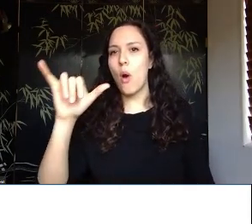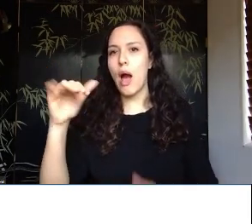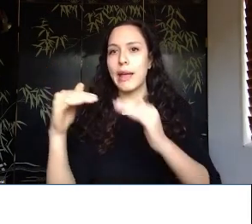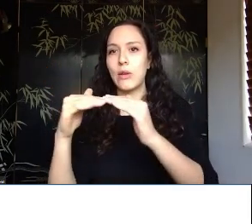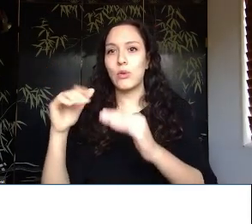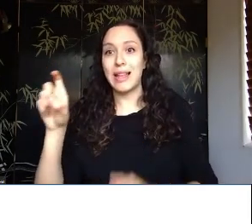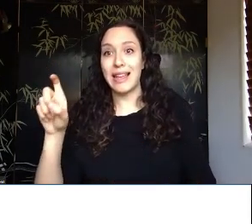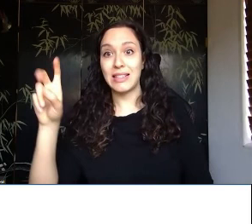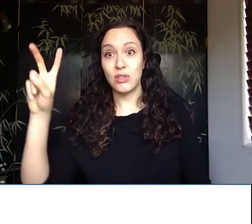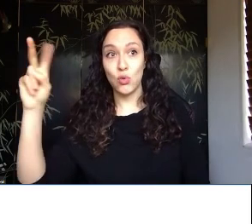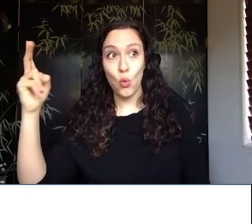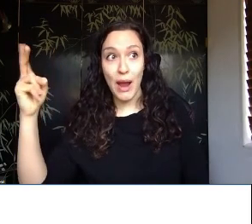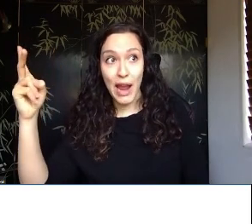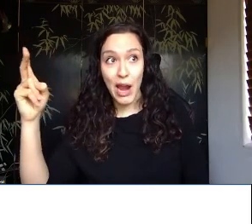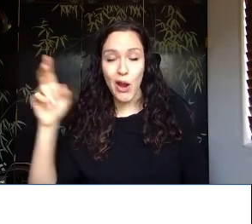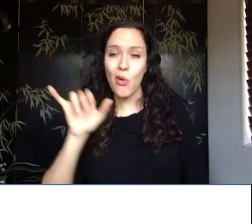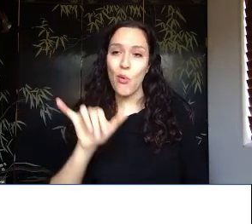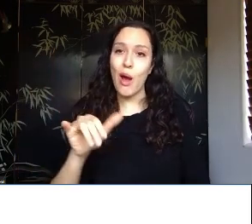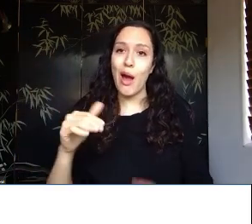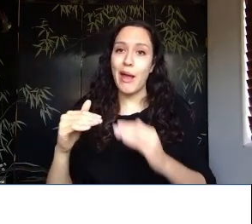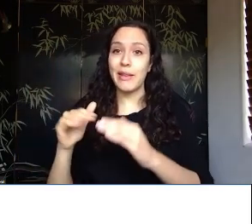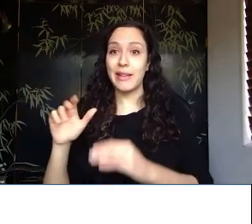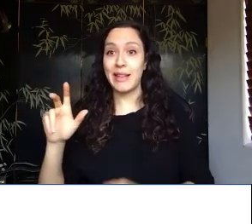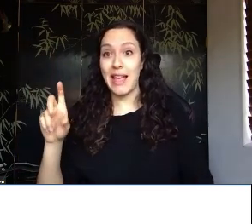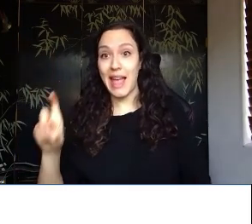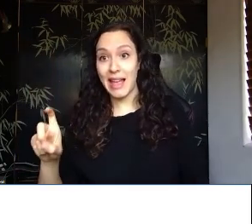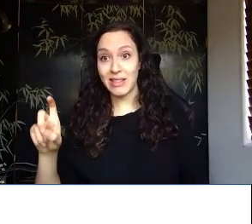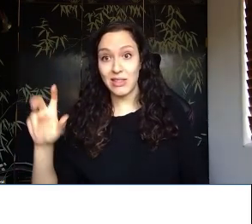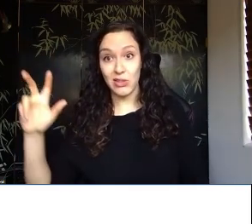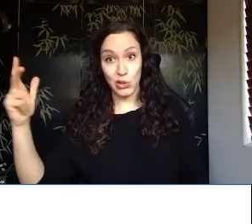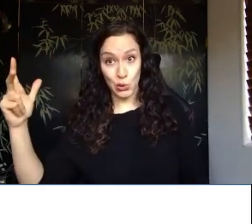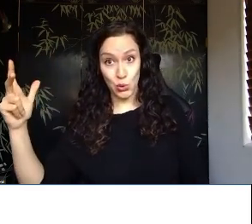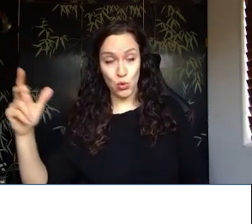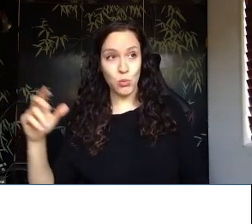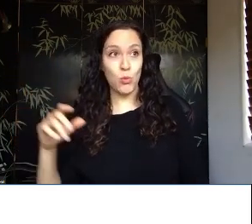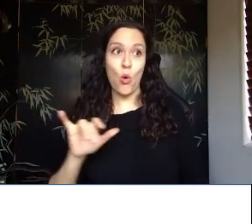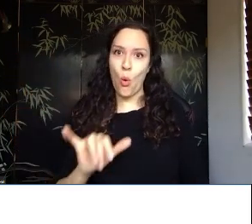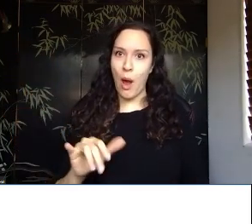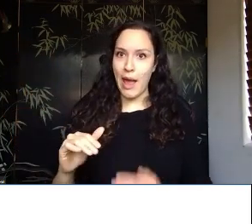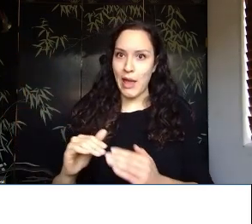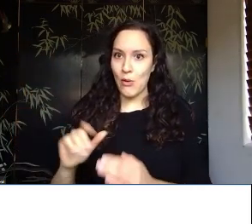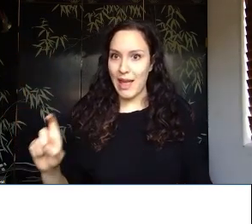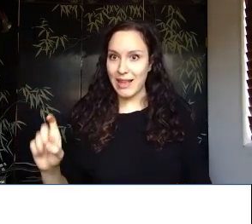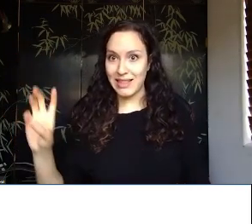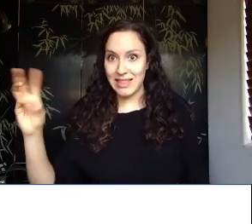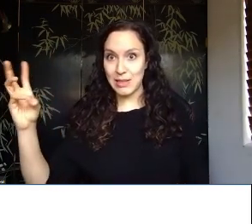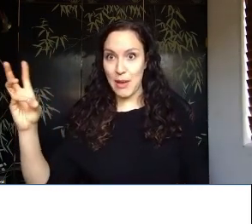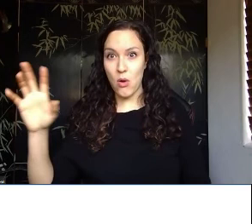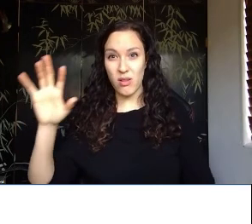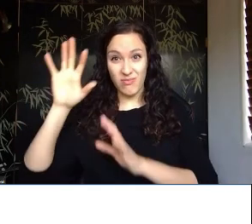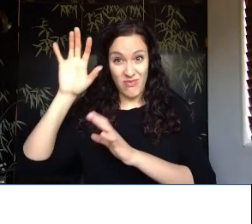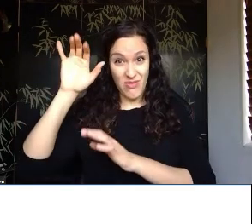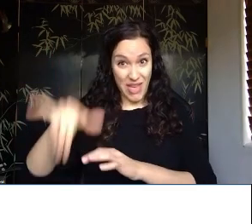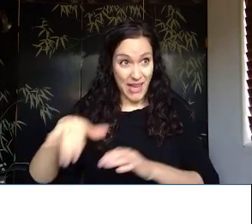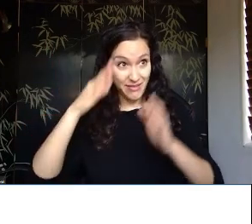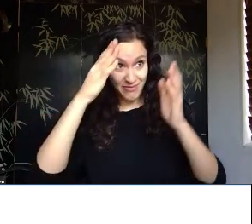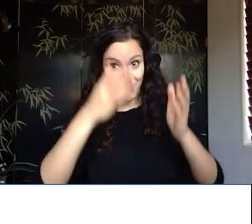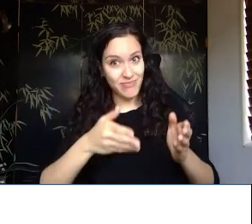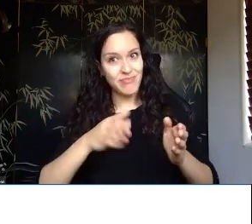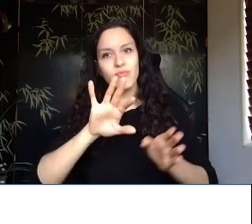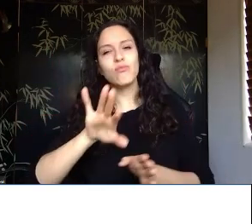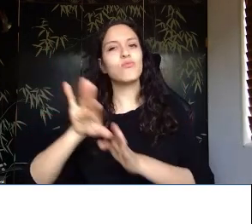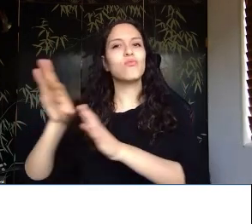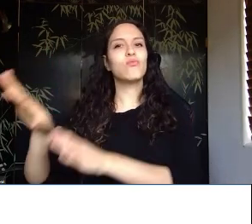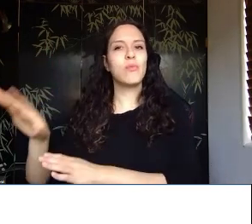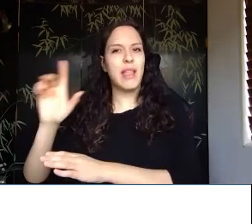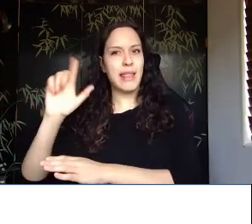x cubed. You can even have y to the 6th power, but we're not going to see those right now. Okay, we'll definitely not see